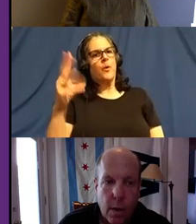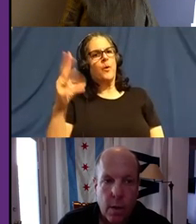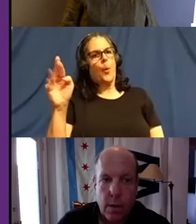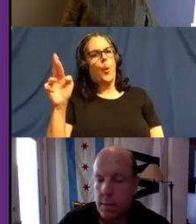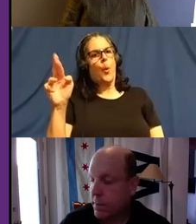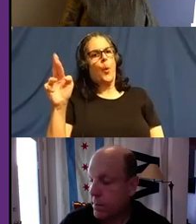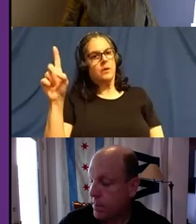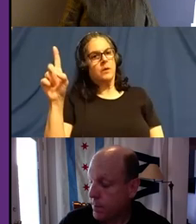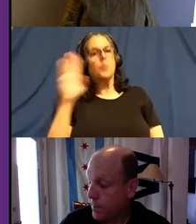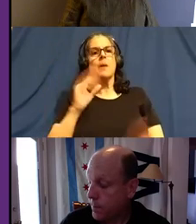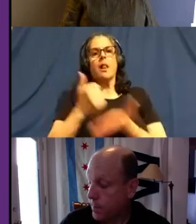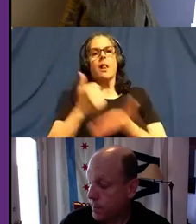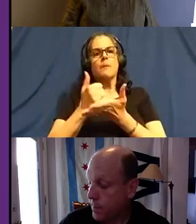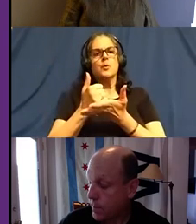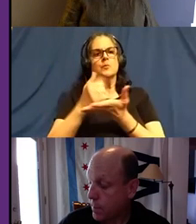Thank you, Alderman.